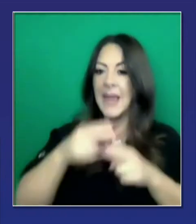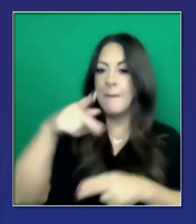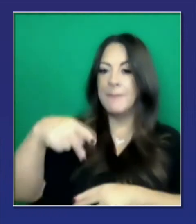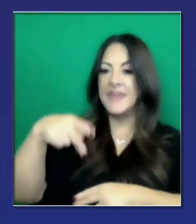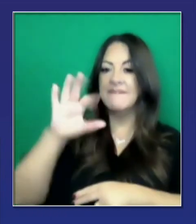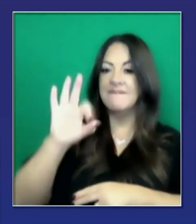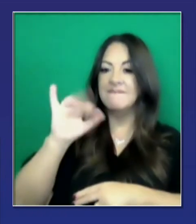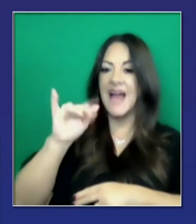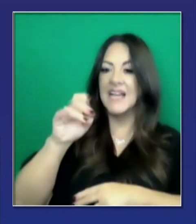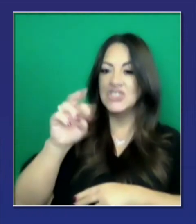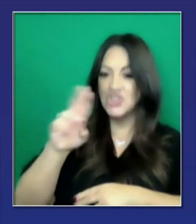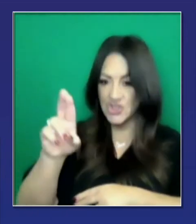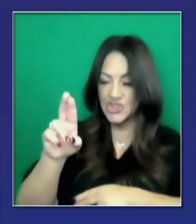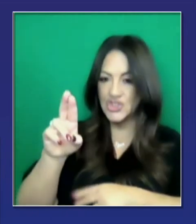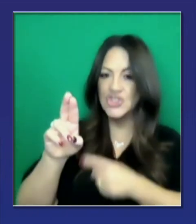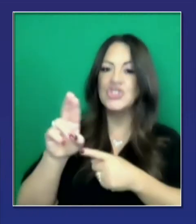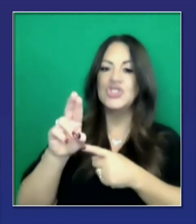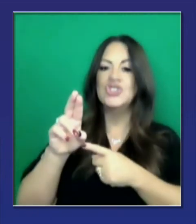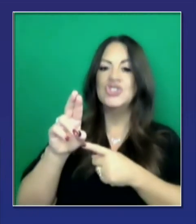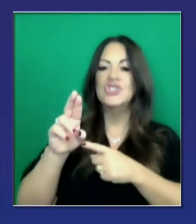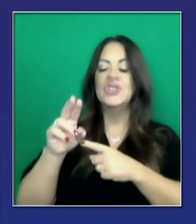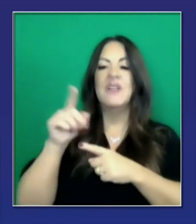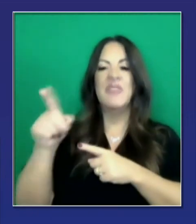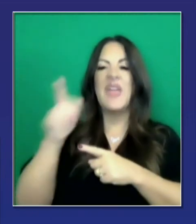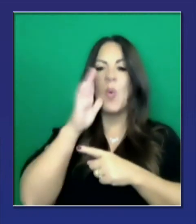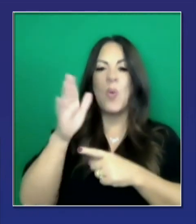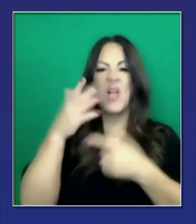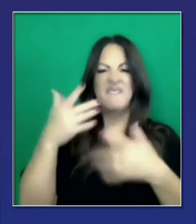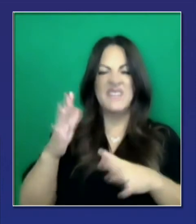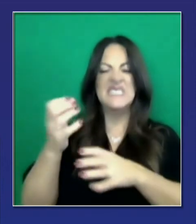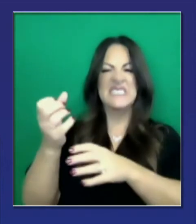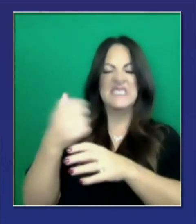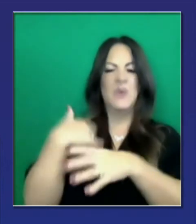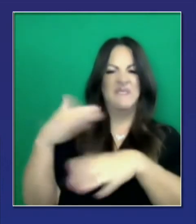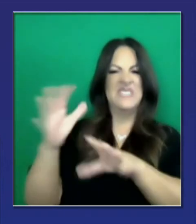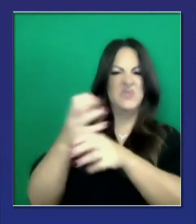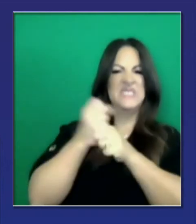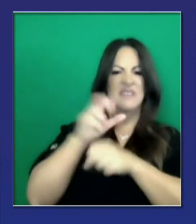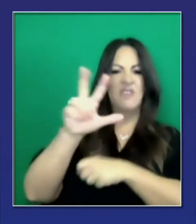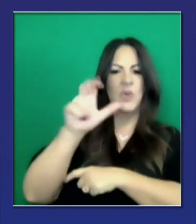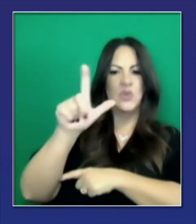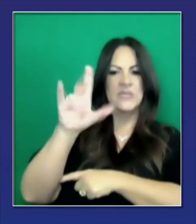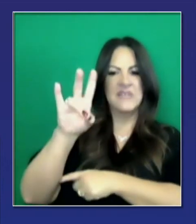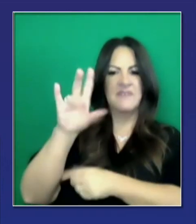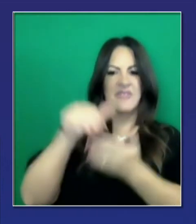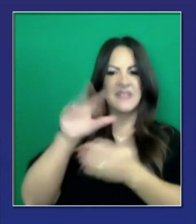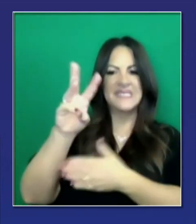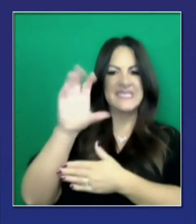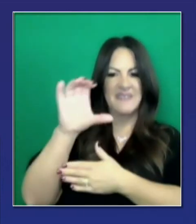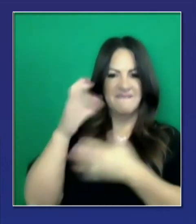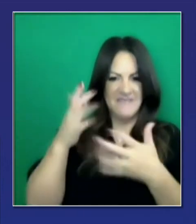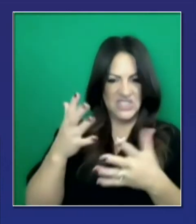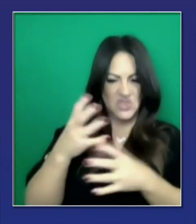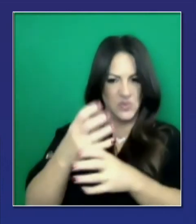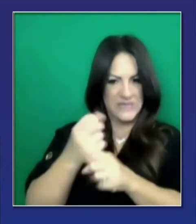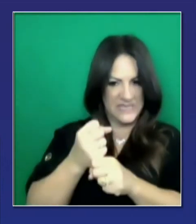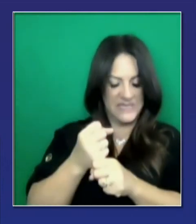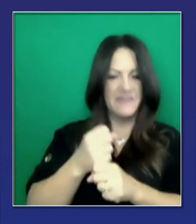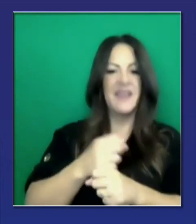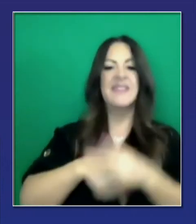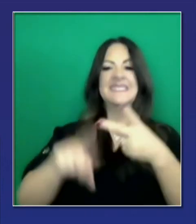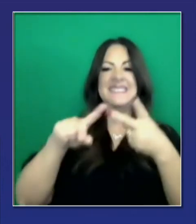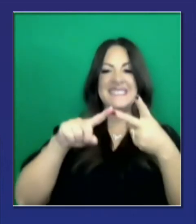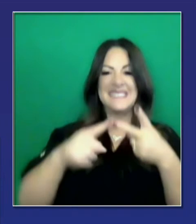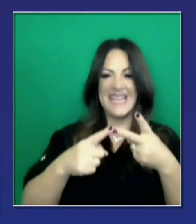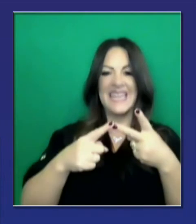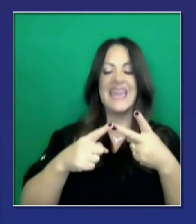be in the state by the end of the week. We've received the 327,000, that first allocation that got a lot of attention. That second allocation